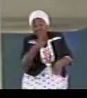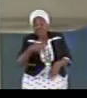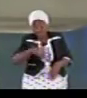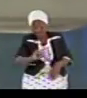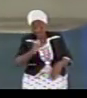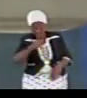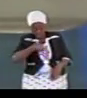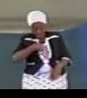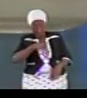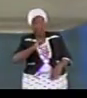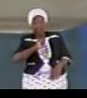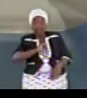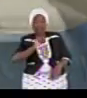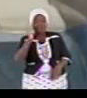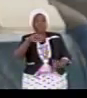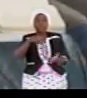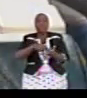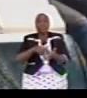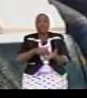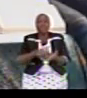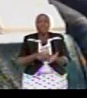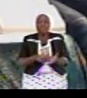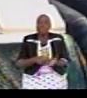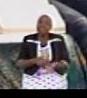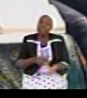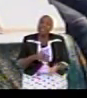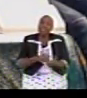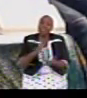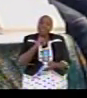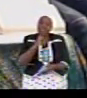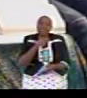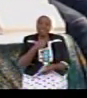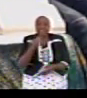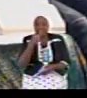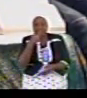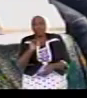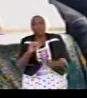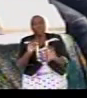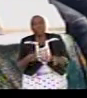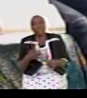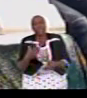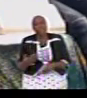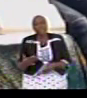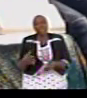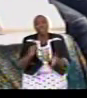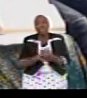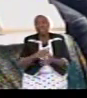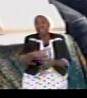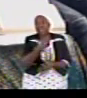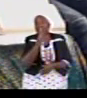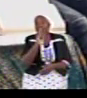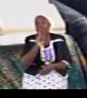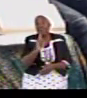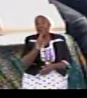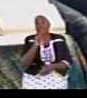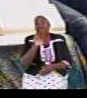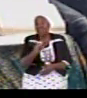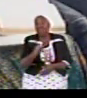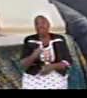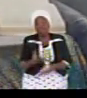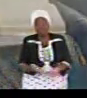Is it unfortunate that anyone can raise,